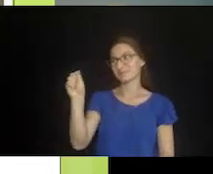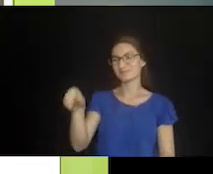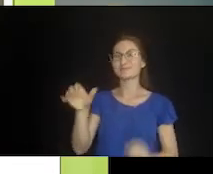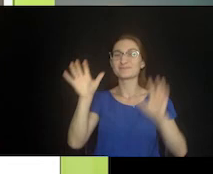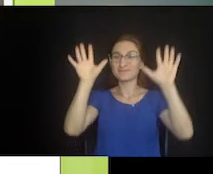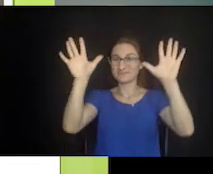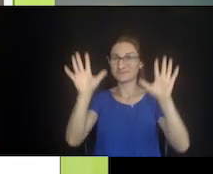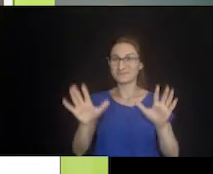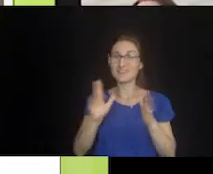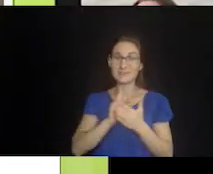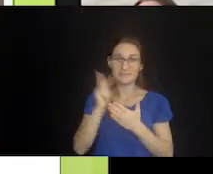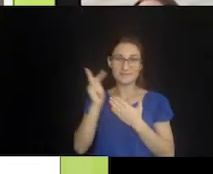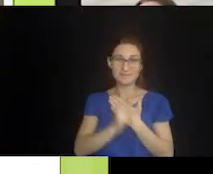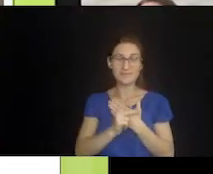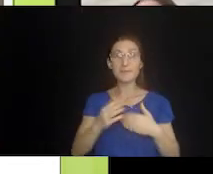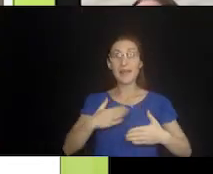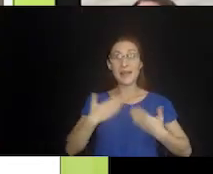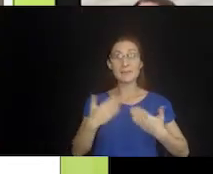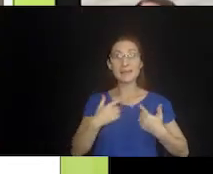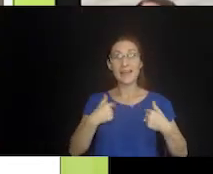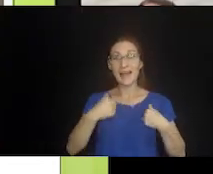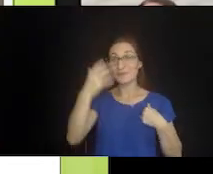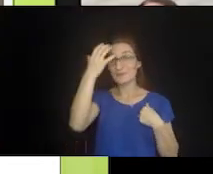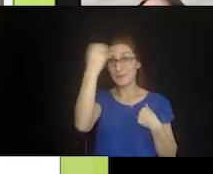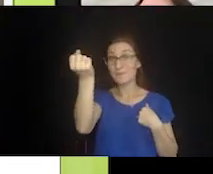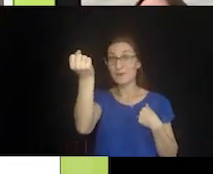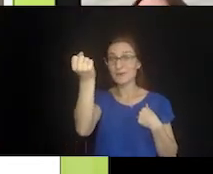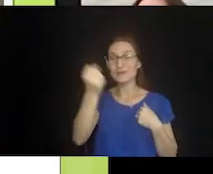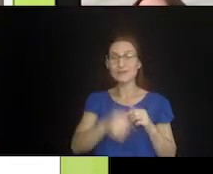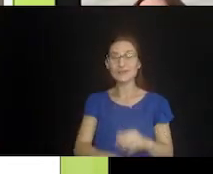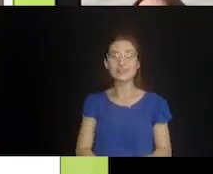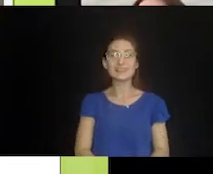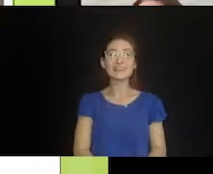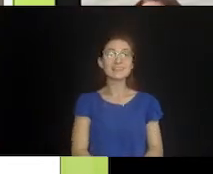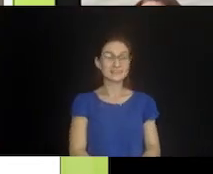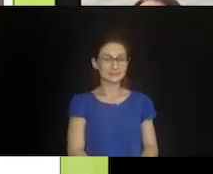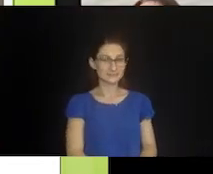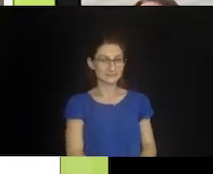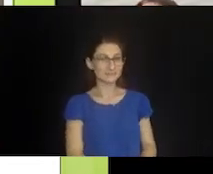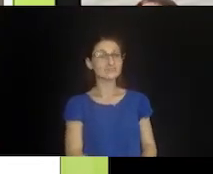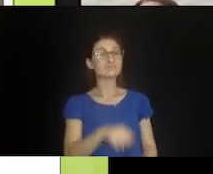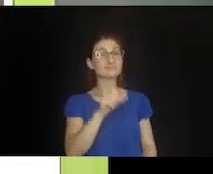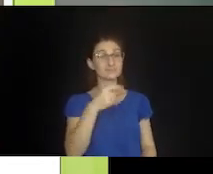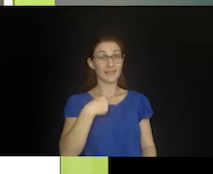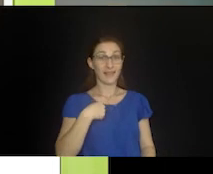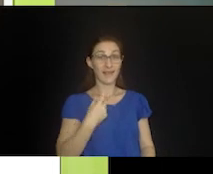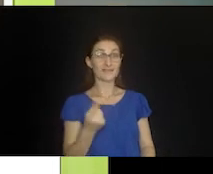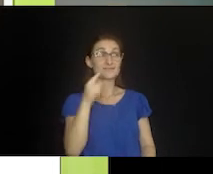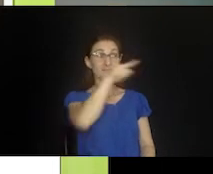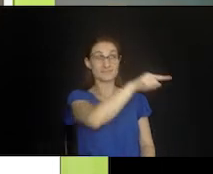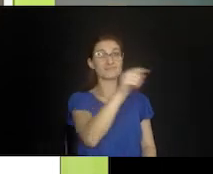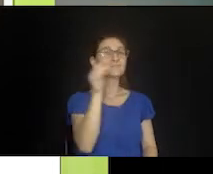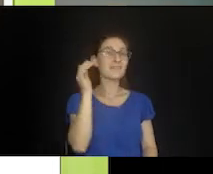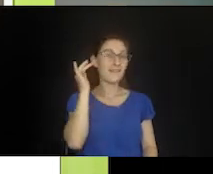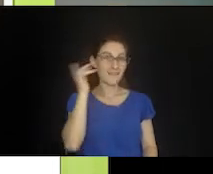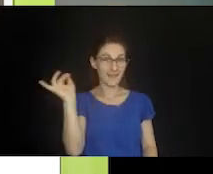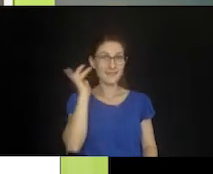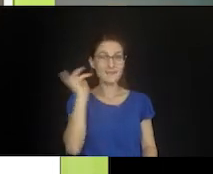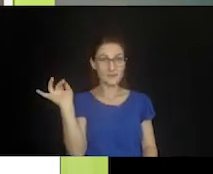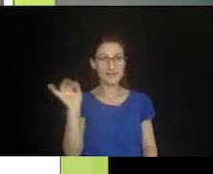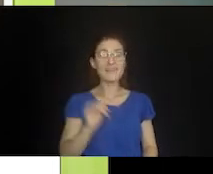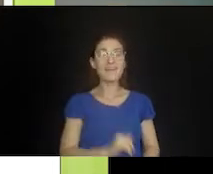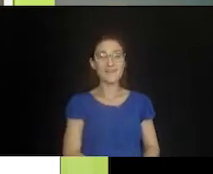that. Yes, it is a wonderful program. I'm so glad I remembered to say it. Because I did mine